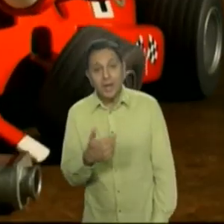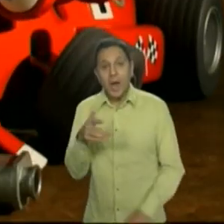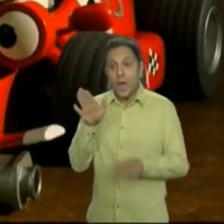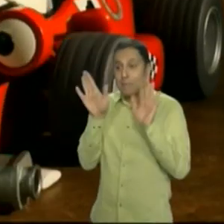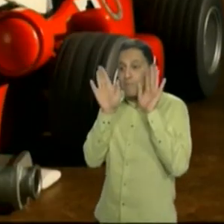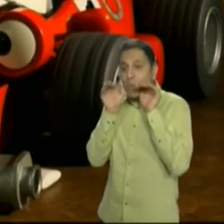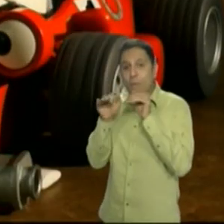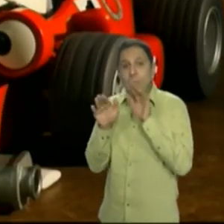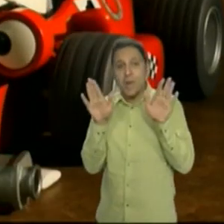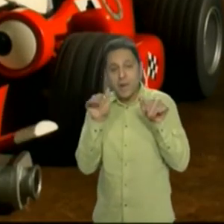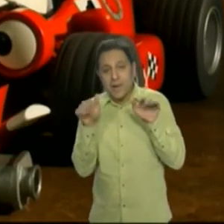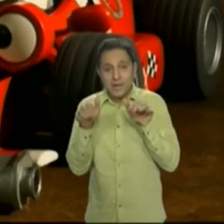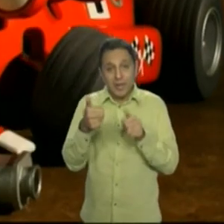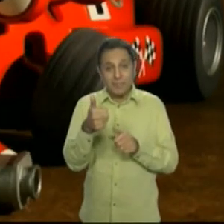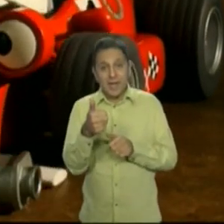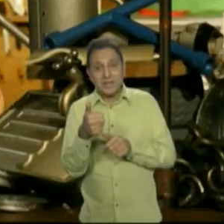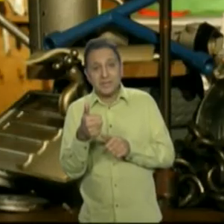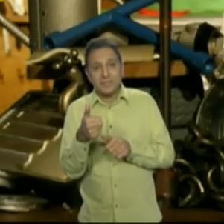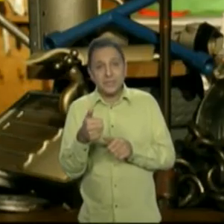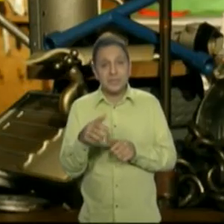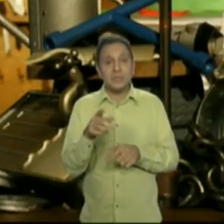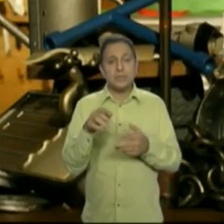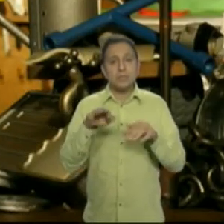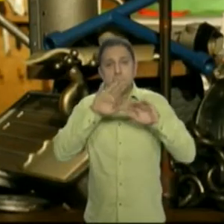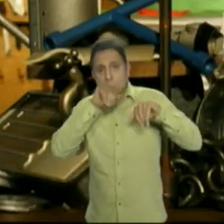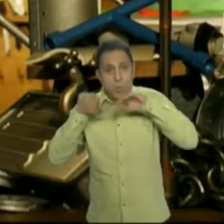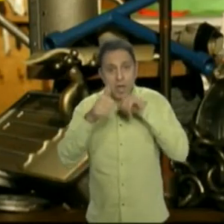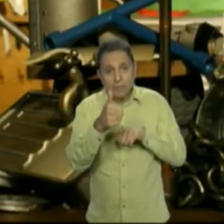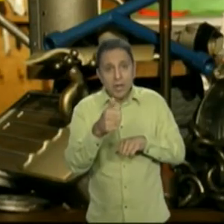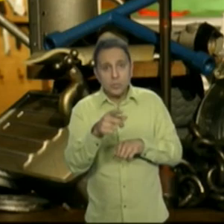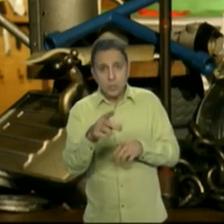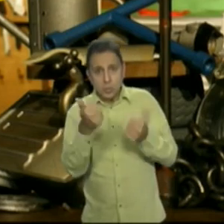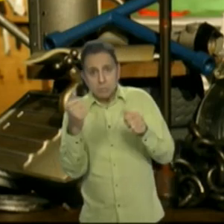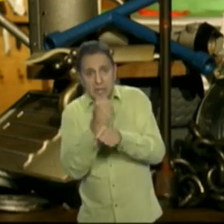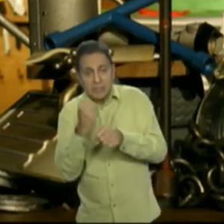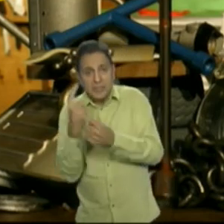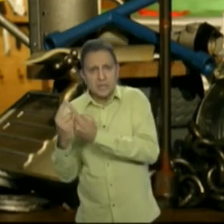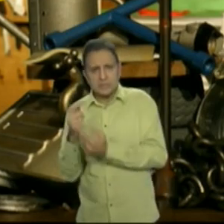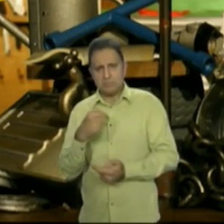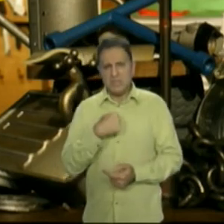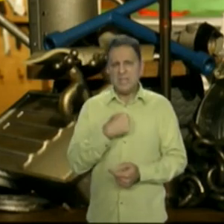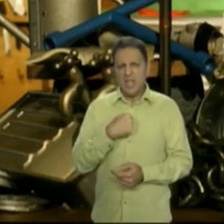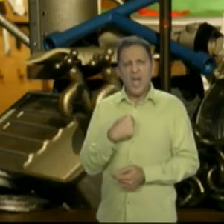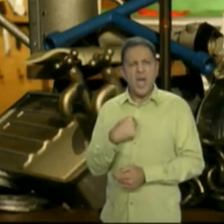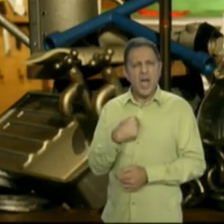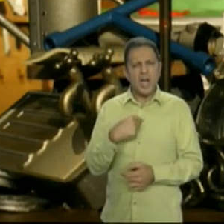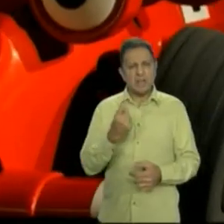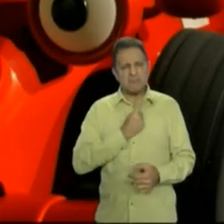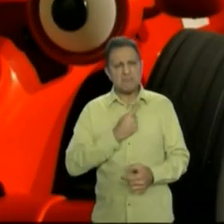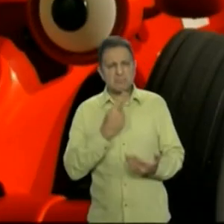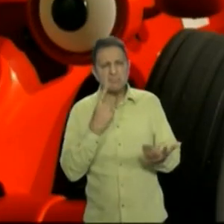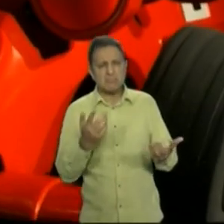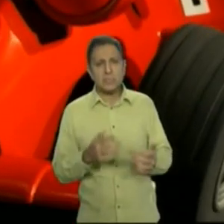Malcolm, you're good at making things, aren't you? Well, if I say so myself,